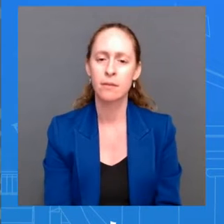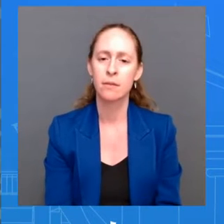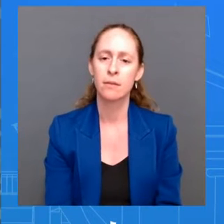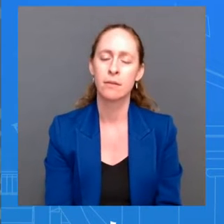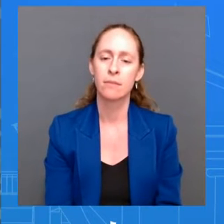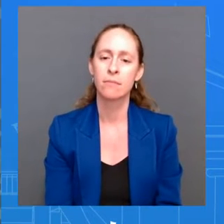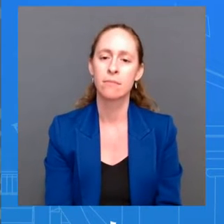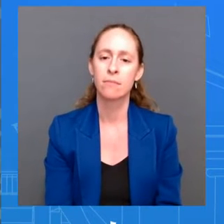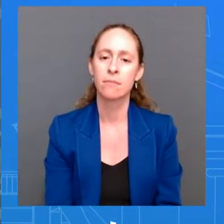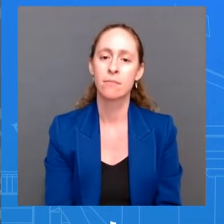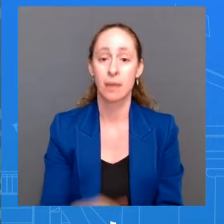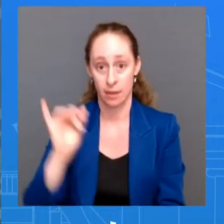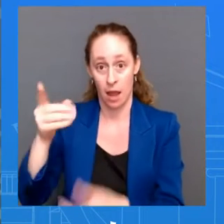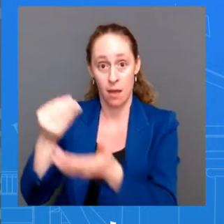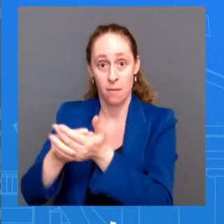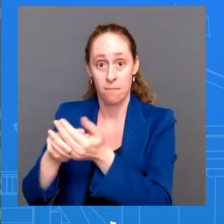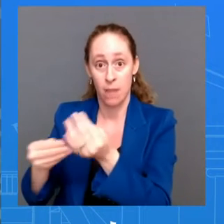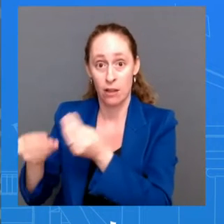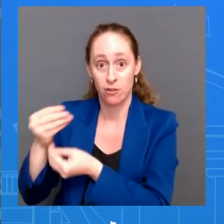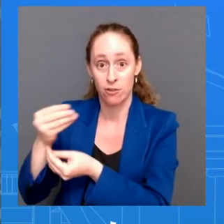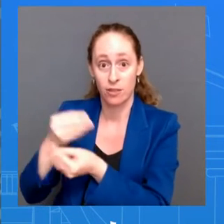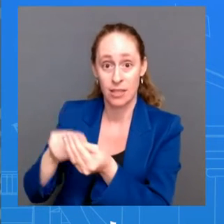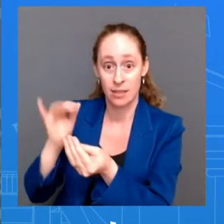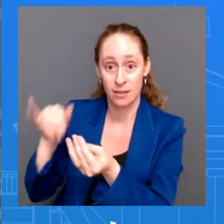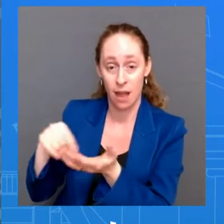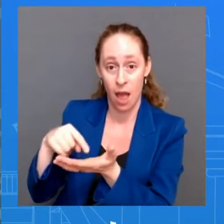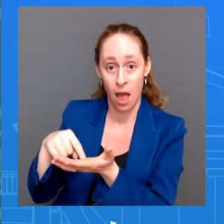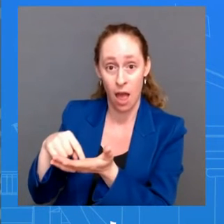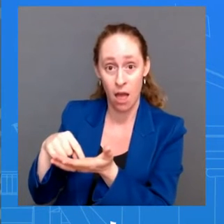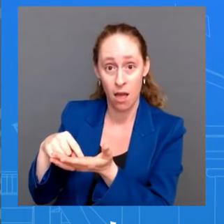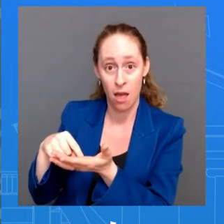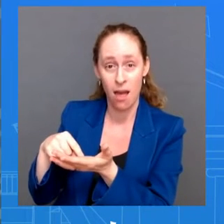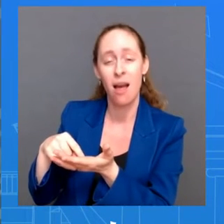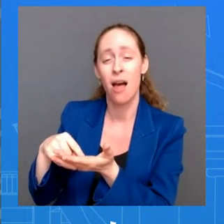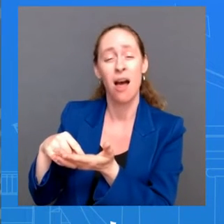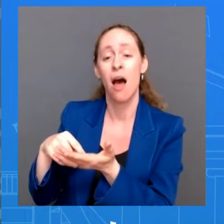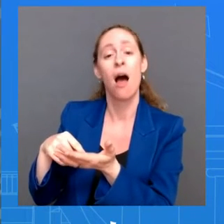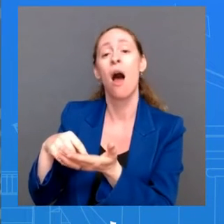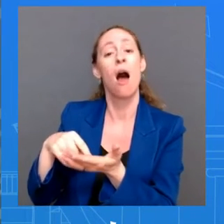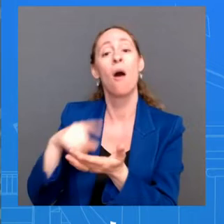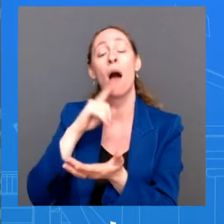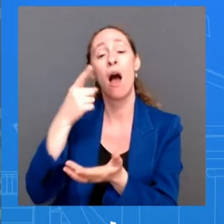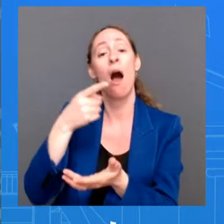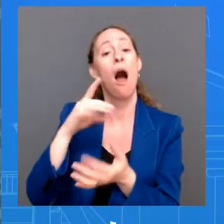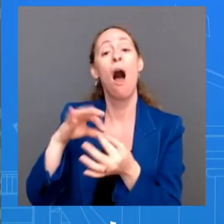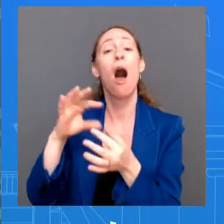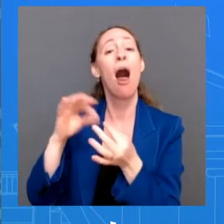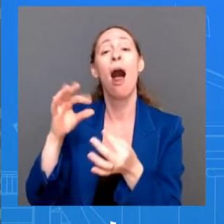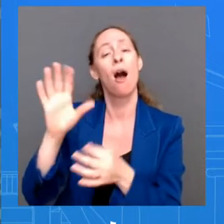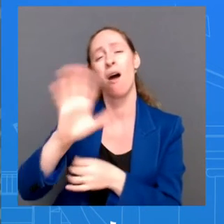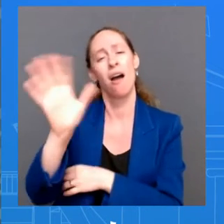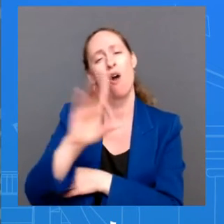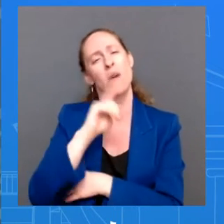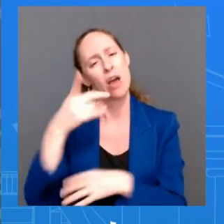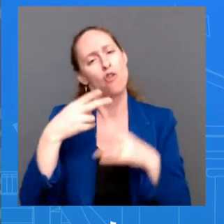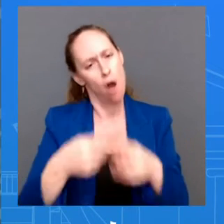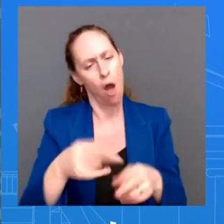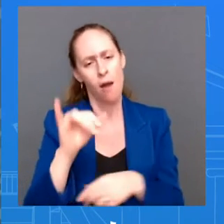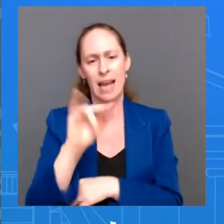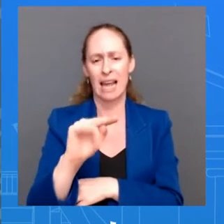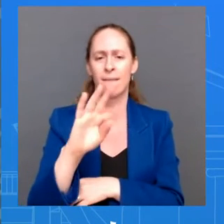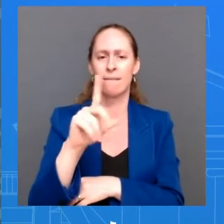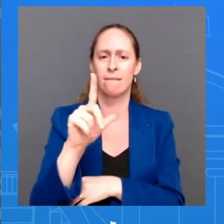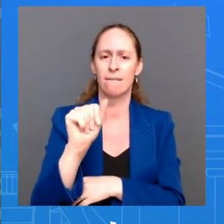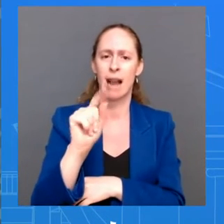Because it does fight inflation, that's what many experts say. No, you asked really good questions. Look, I said this, I was trying to